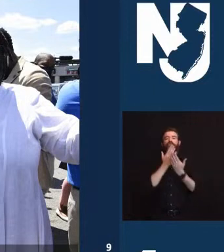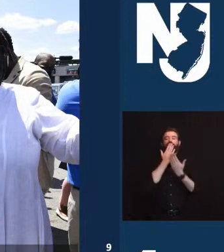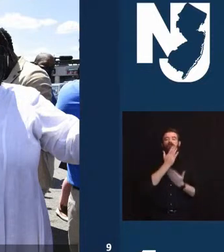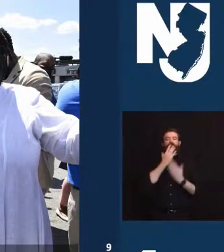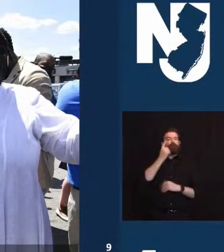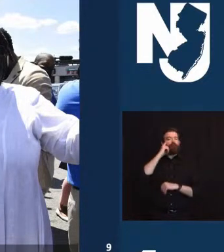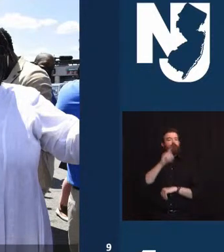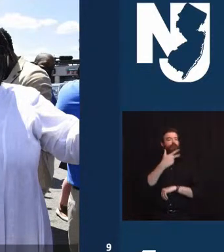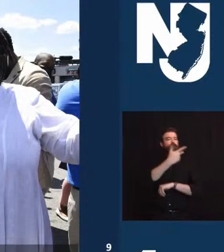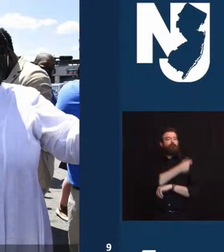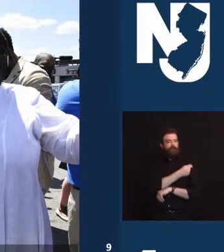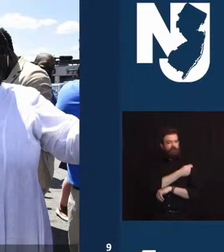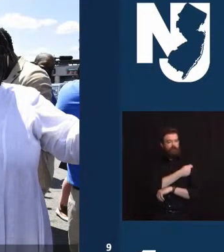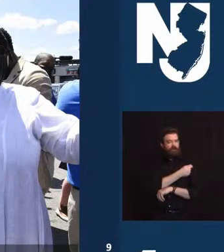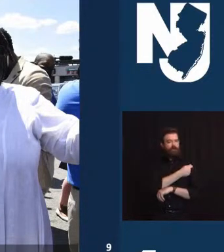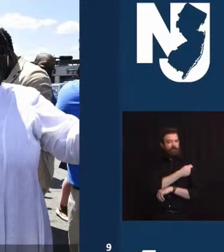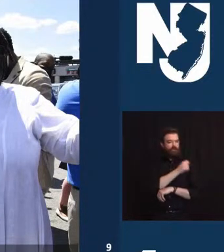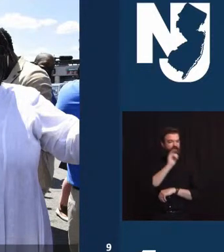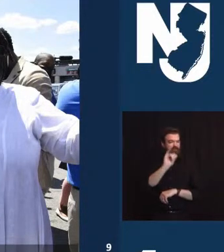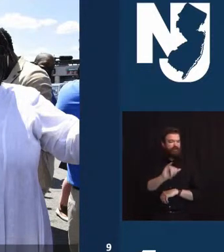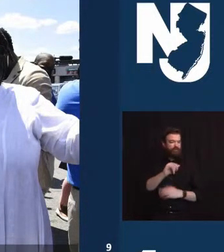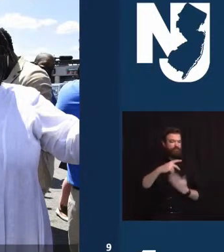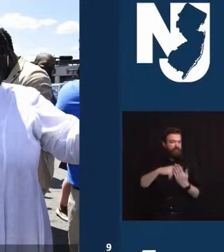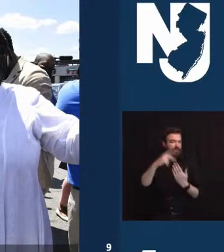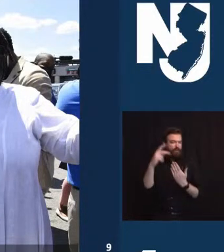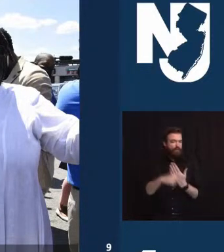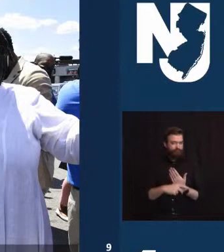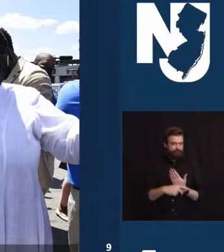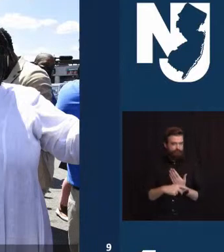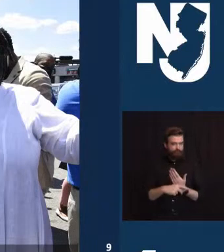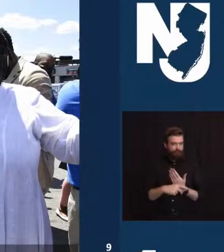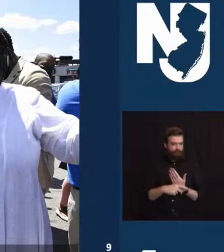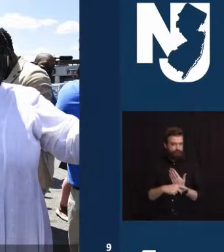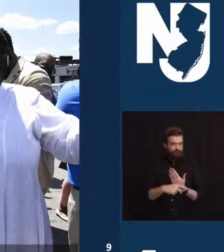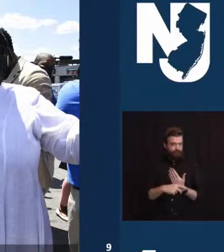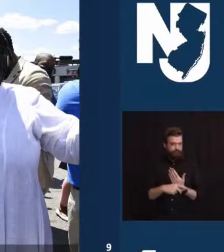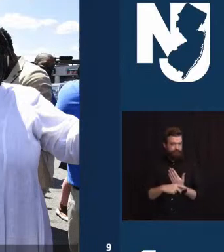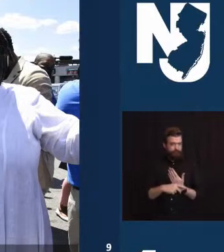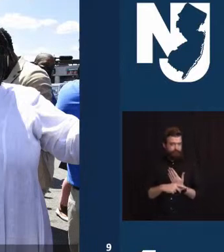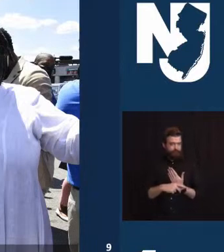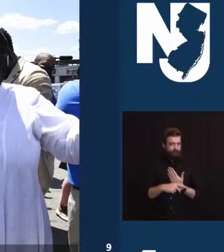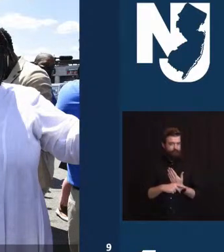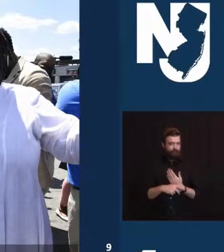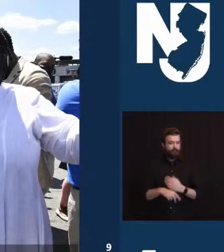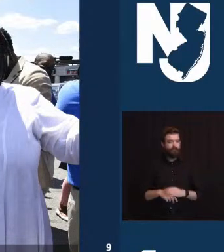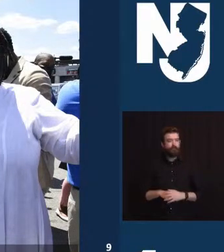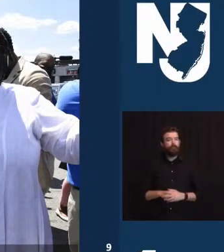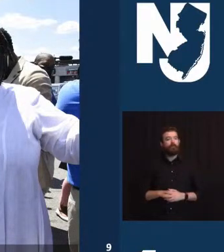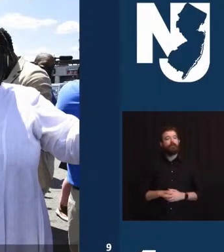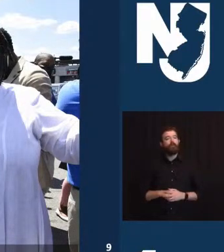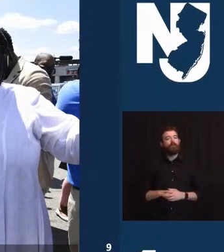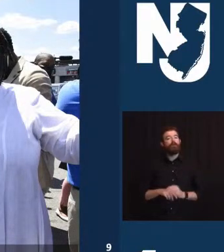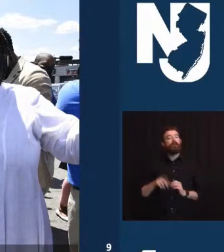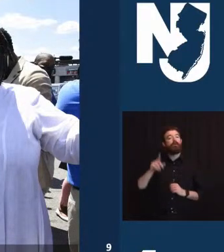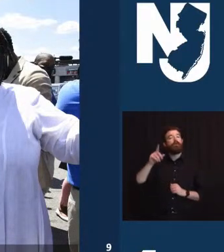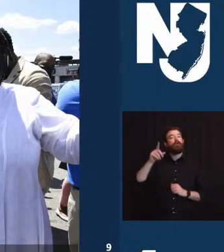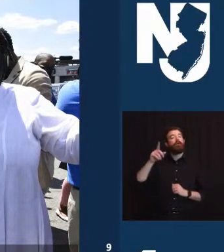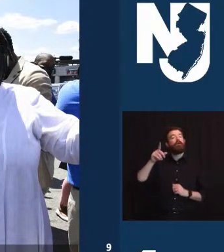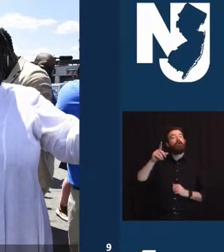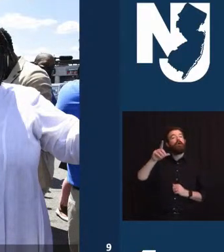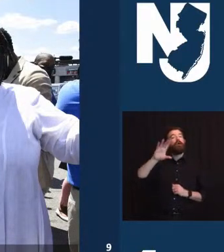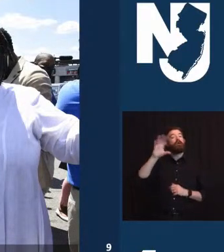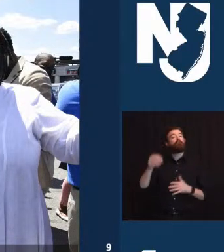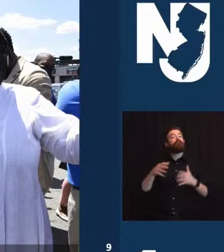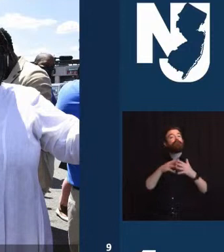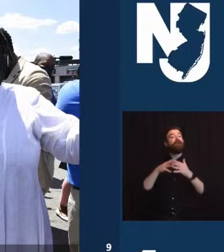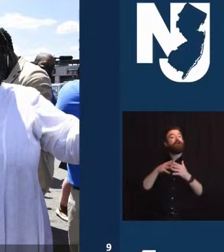Shot is a derivative of the well-known Souls to the Polls. And in that respect, I also want to thank